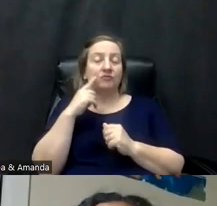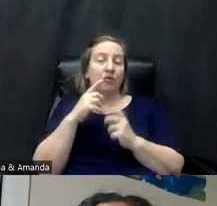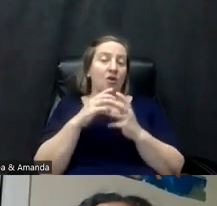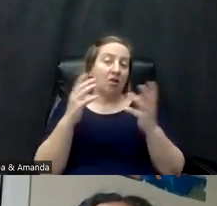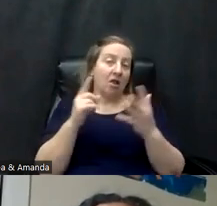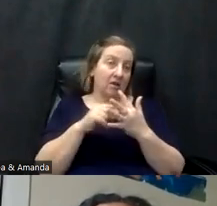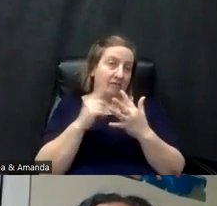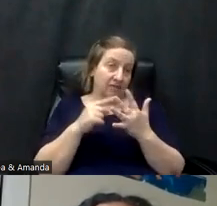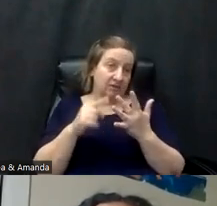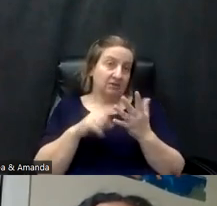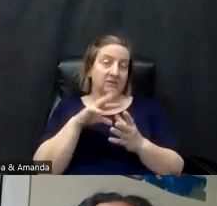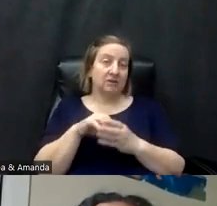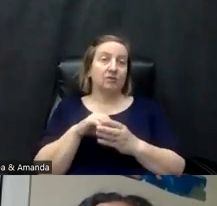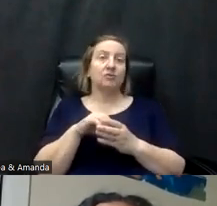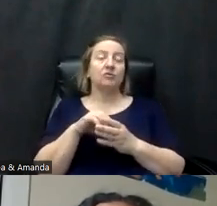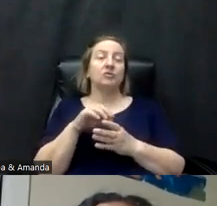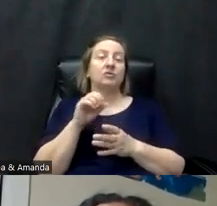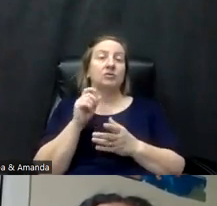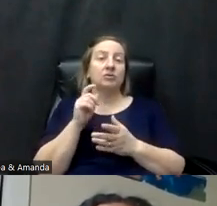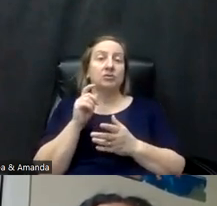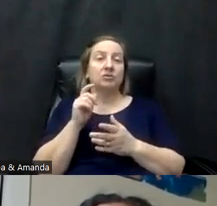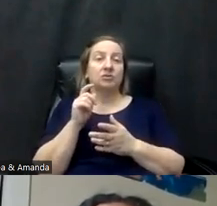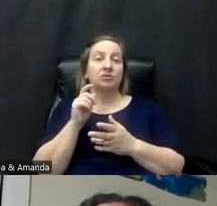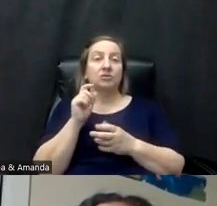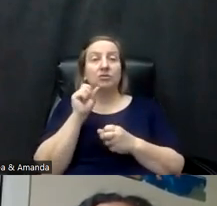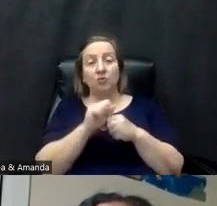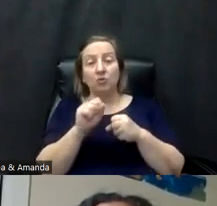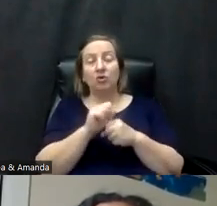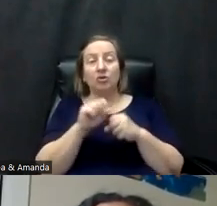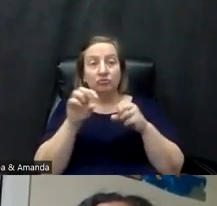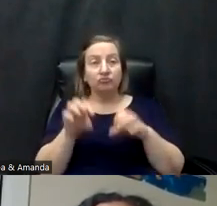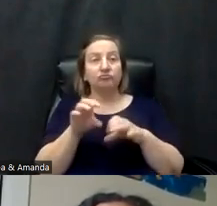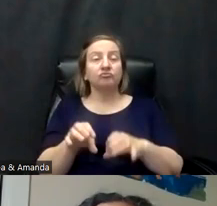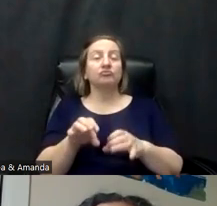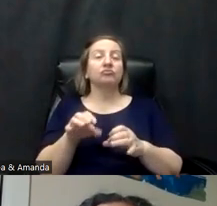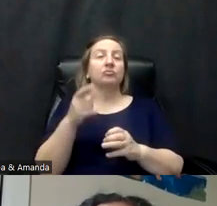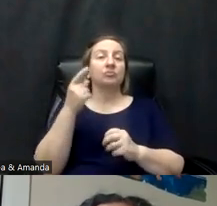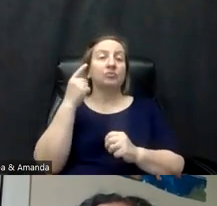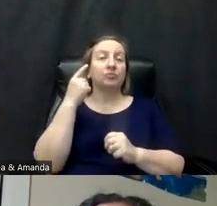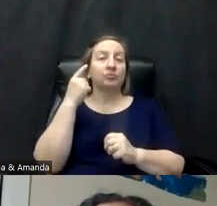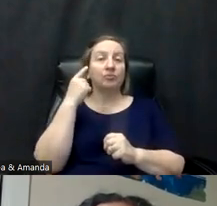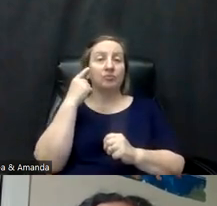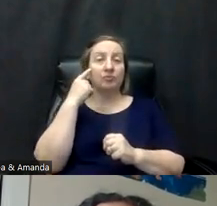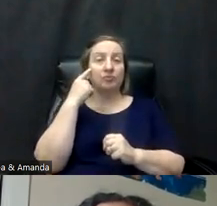things, including the work that's being done